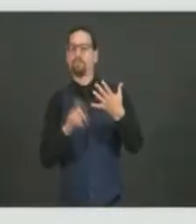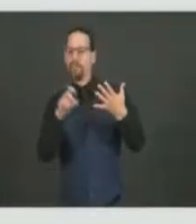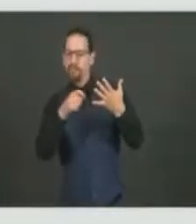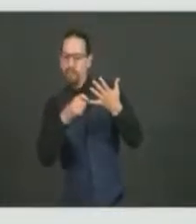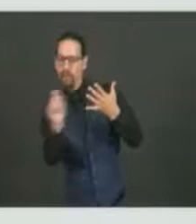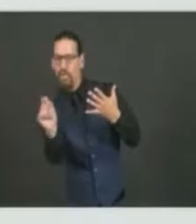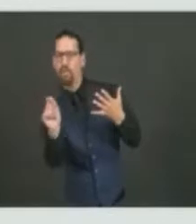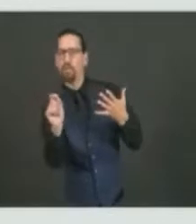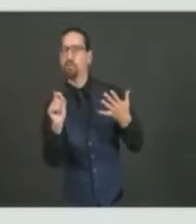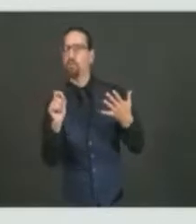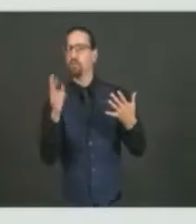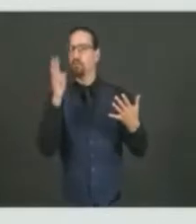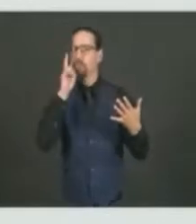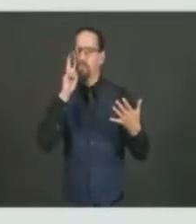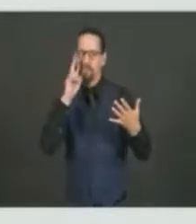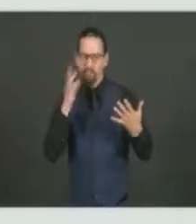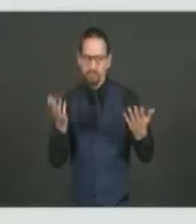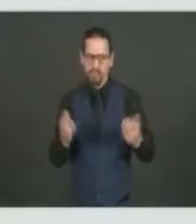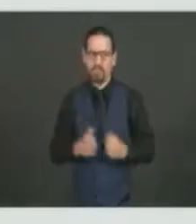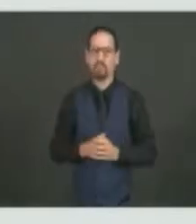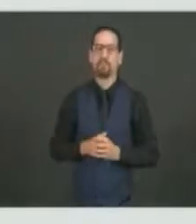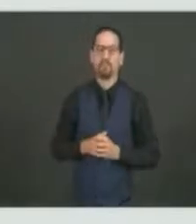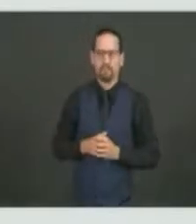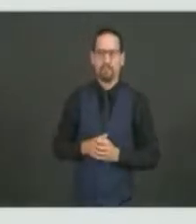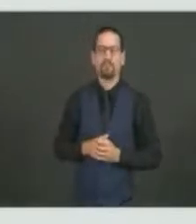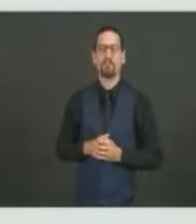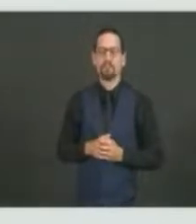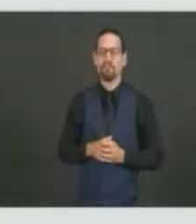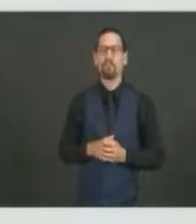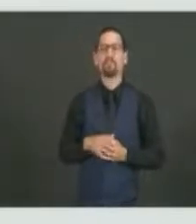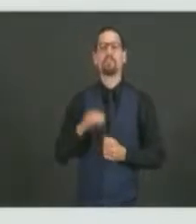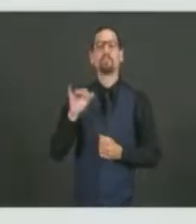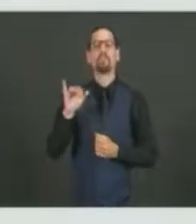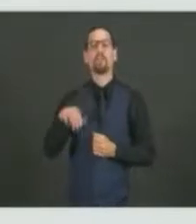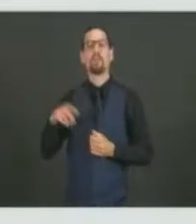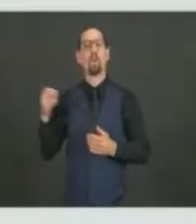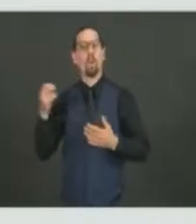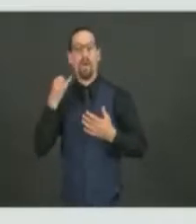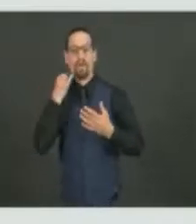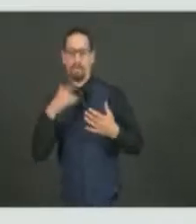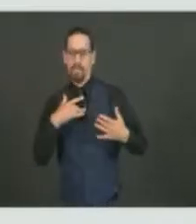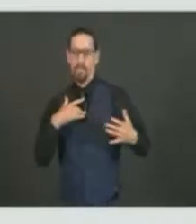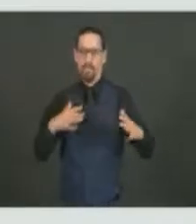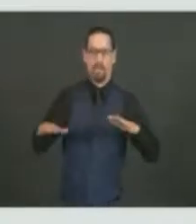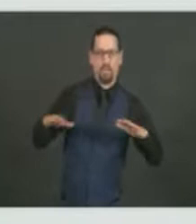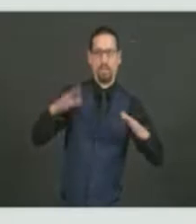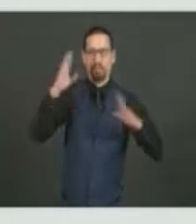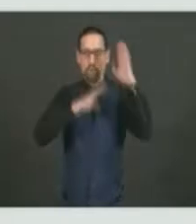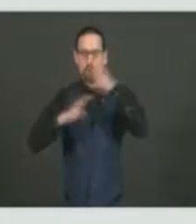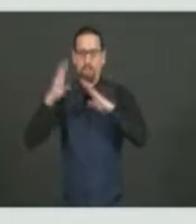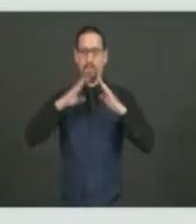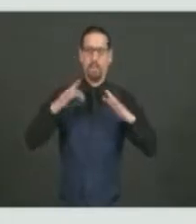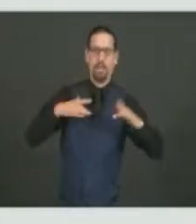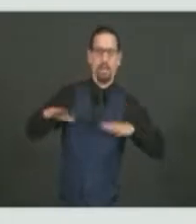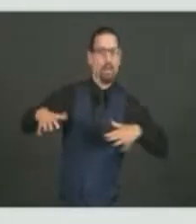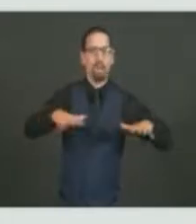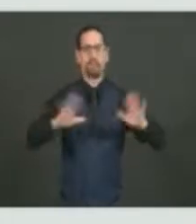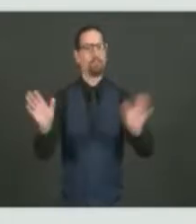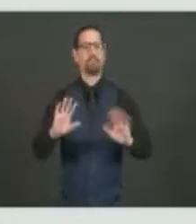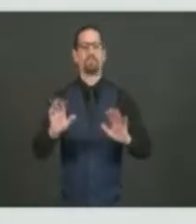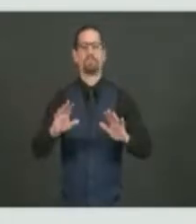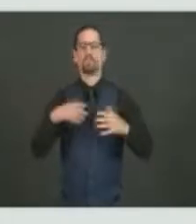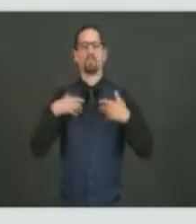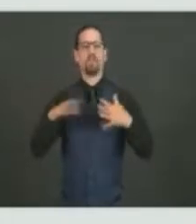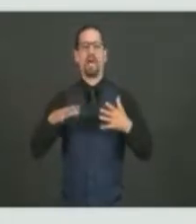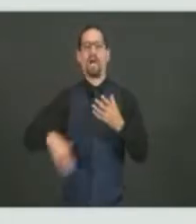early warning sign that we might be getting into trouble. Obviously, we don't want to wait until our hospitalizations are doubling, because that means we're already in